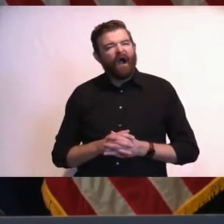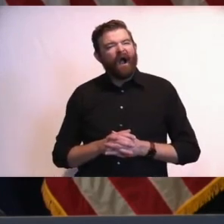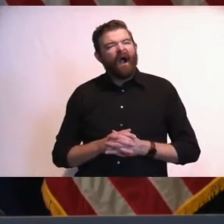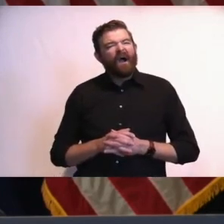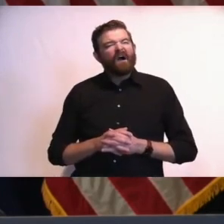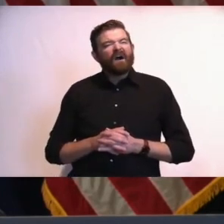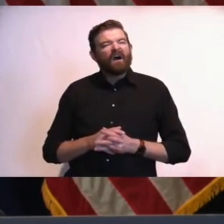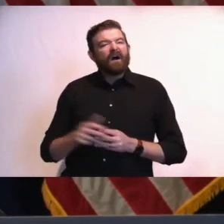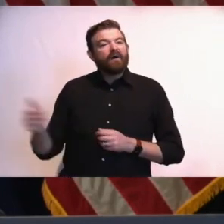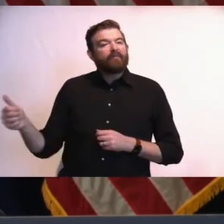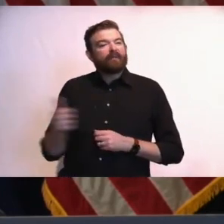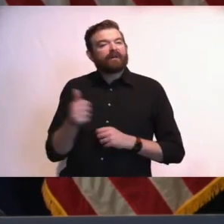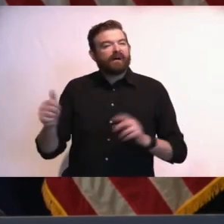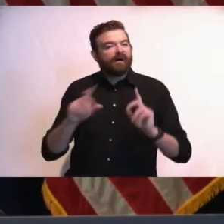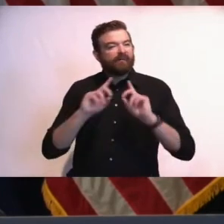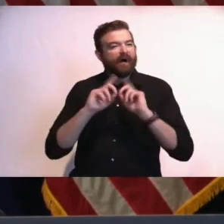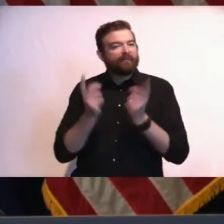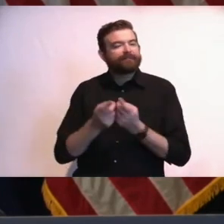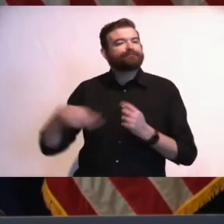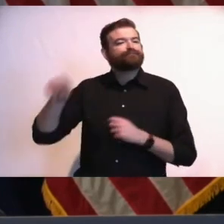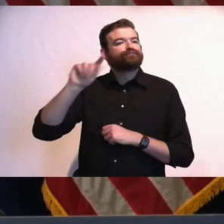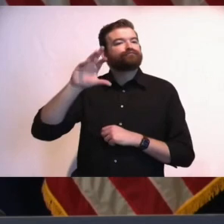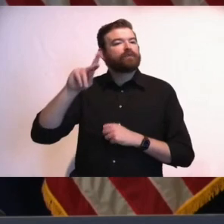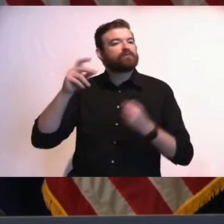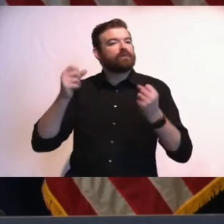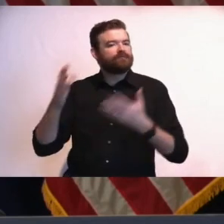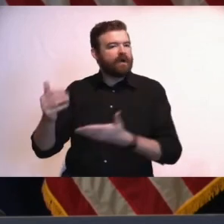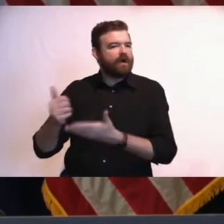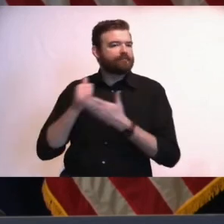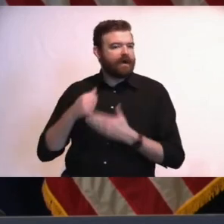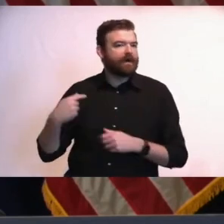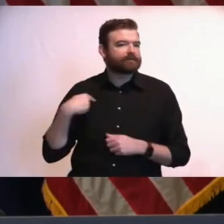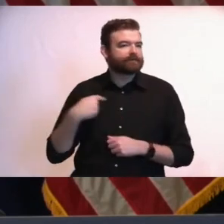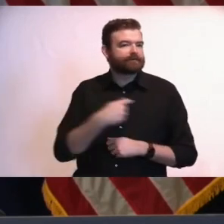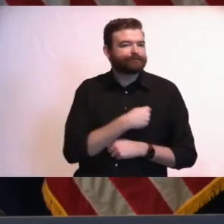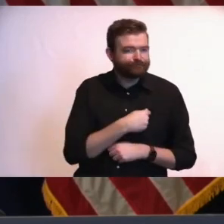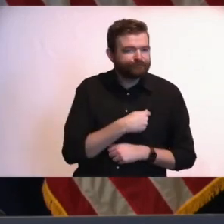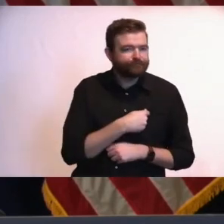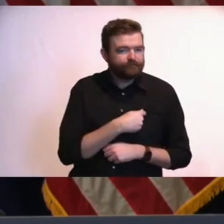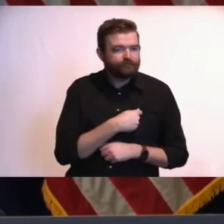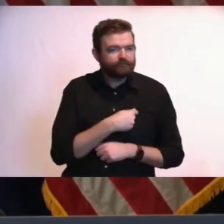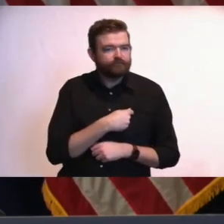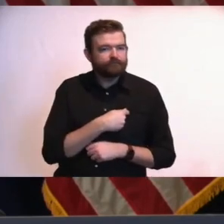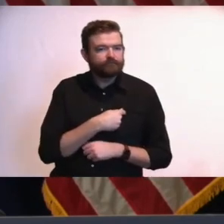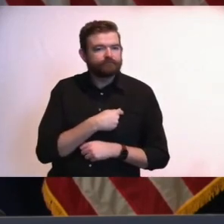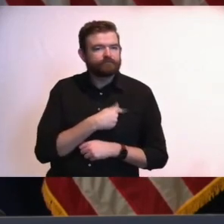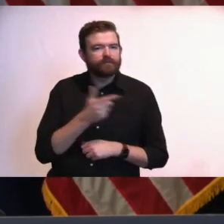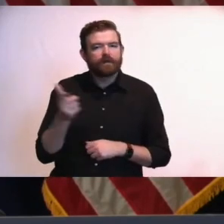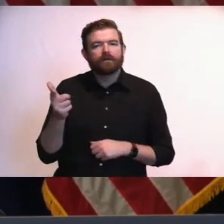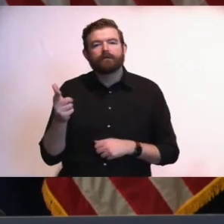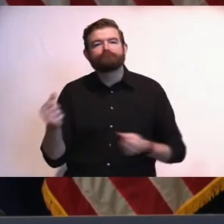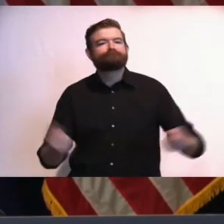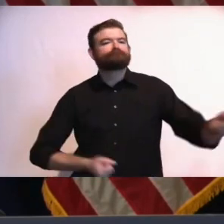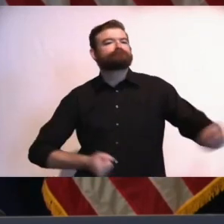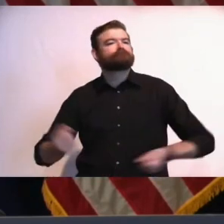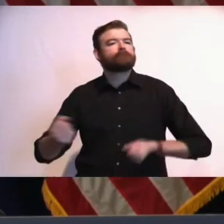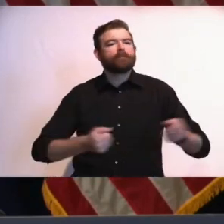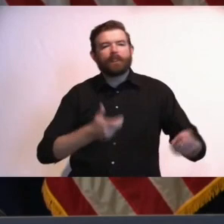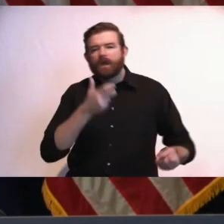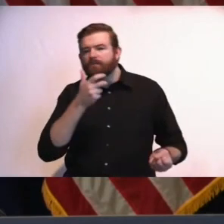game as partners to make sure that they're able to keep that rapid mobile response team out